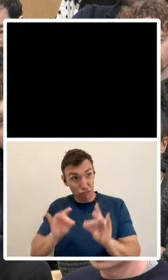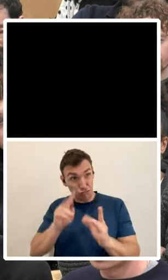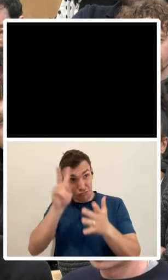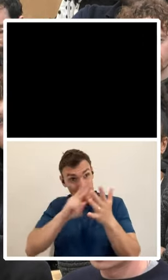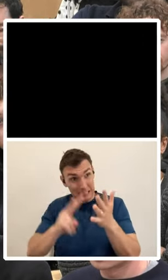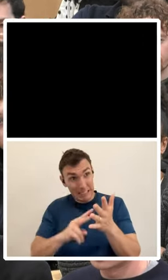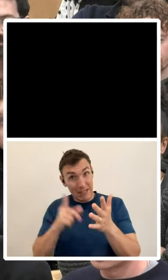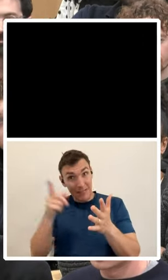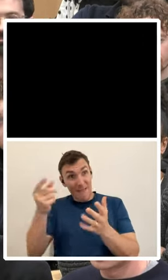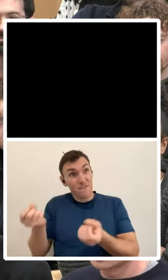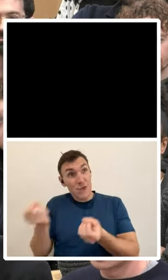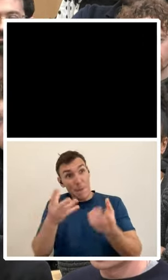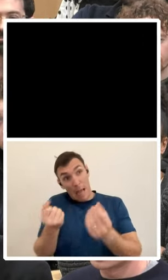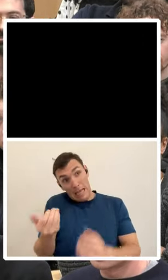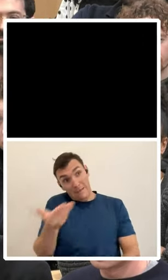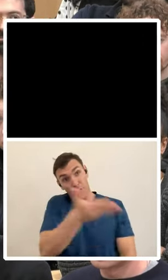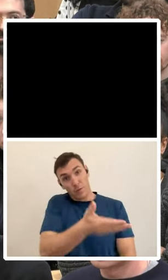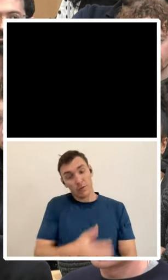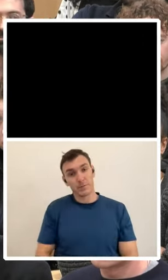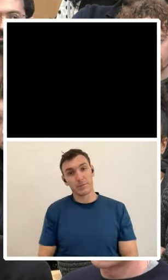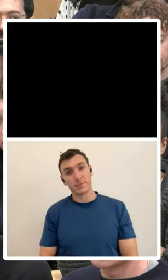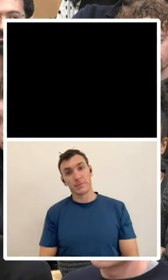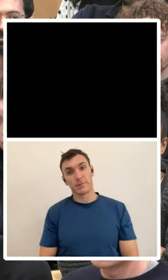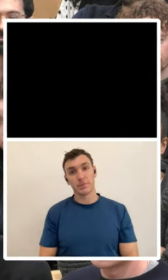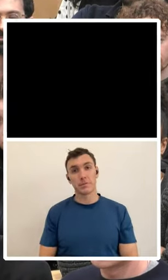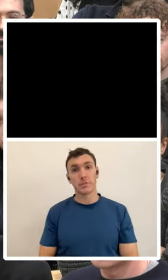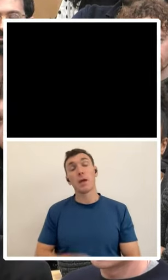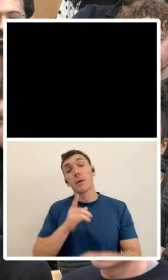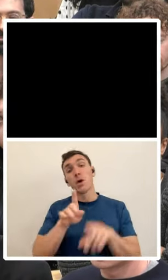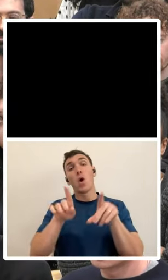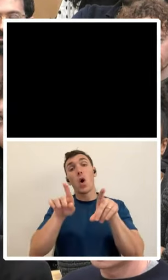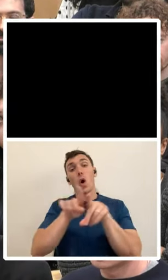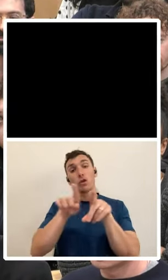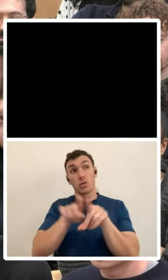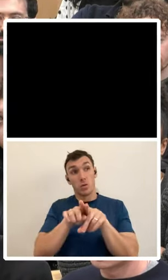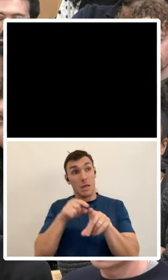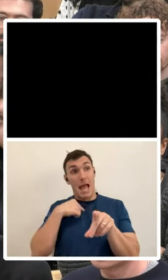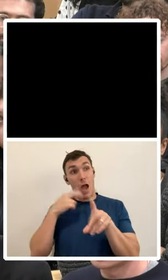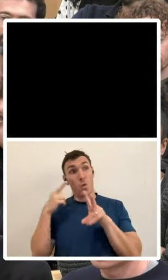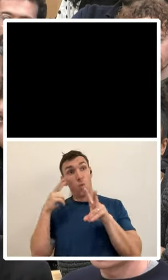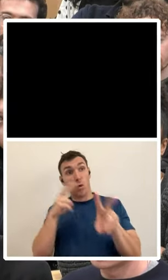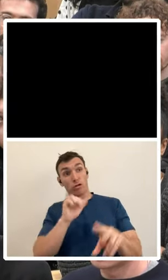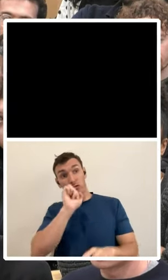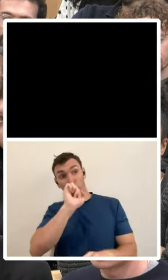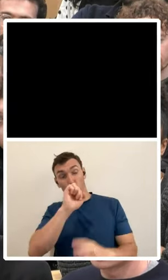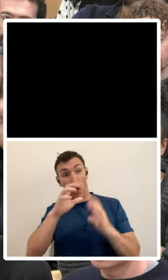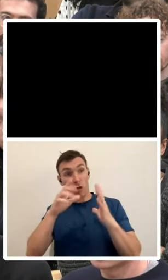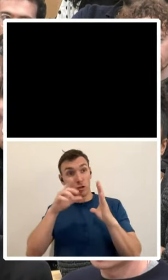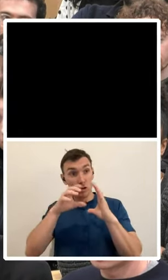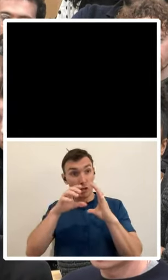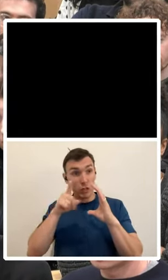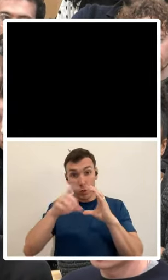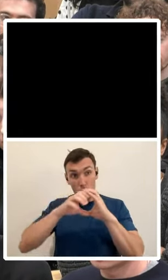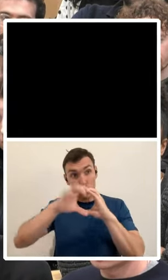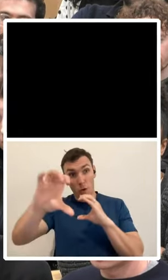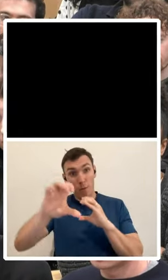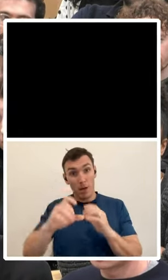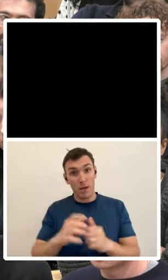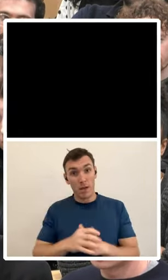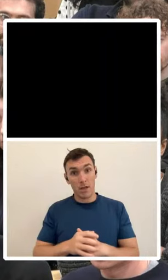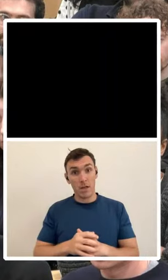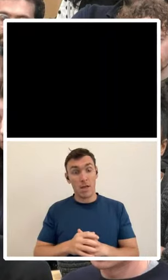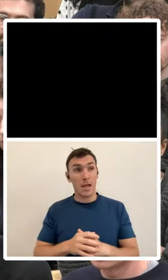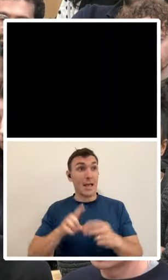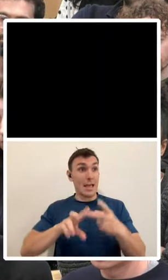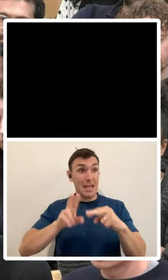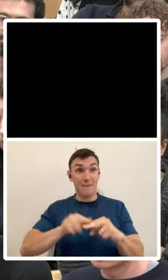use that word, but someone who watches your channel, conversations with Billy or conversations with your dad or even Harry would be sort of something I'd